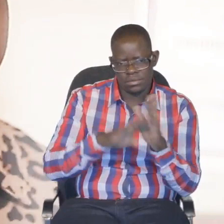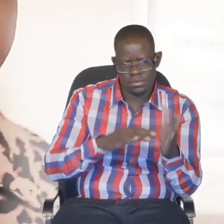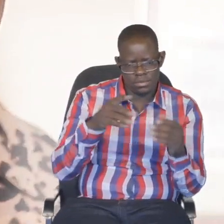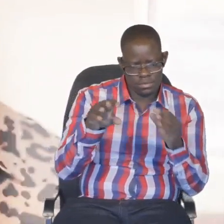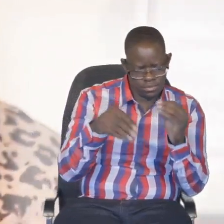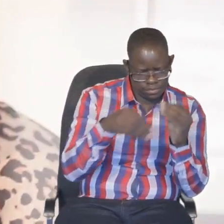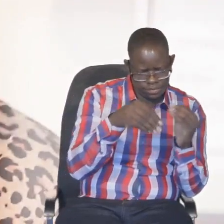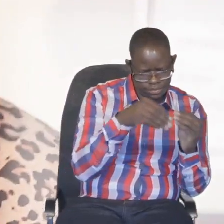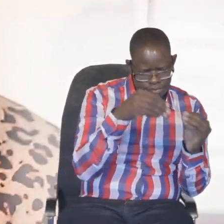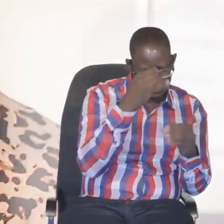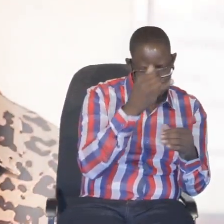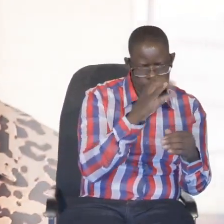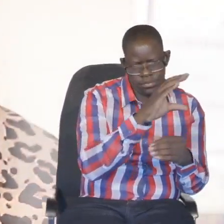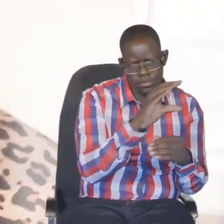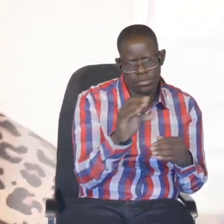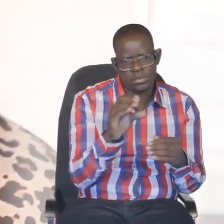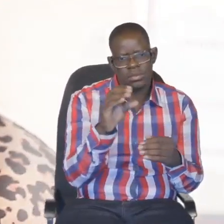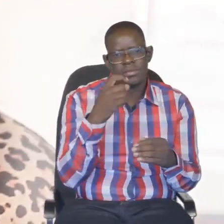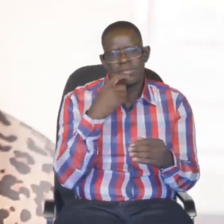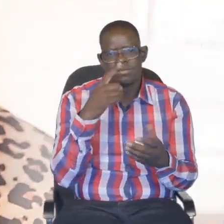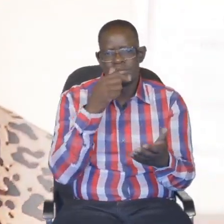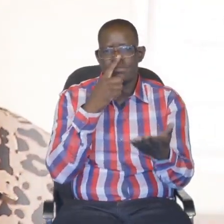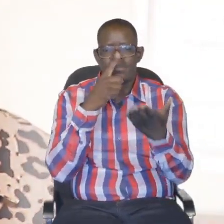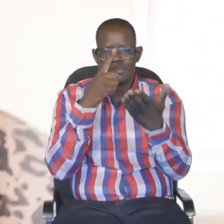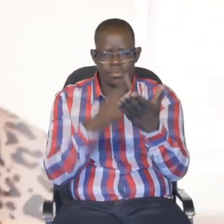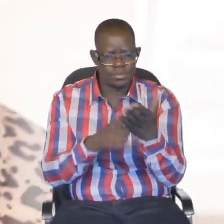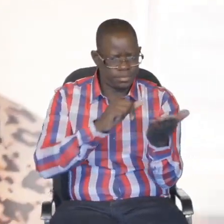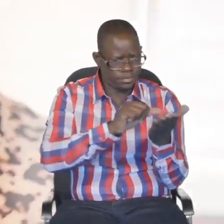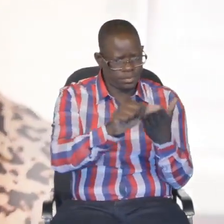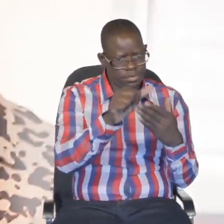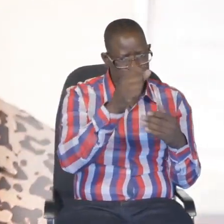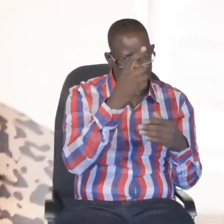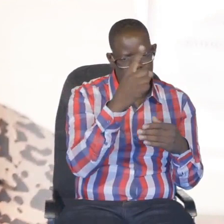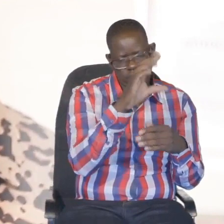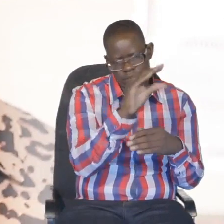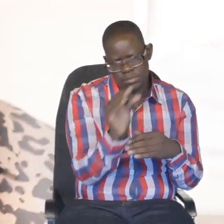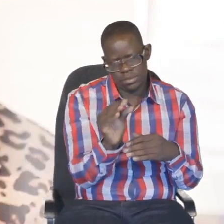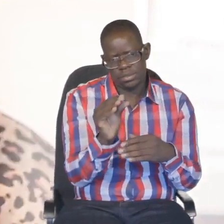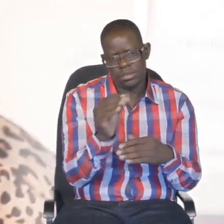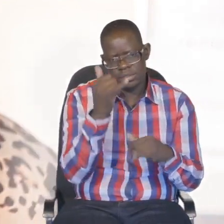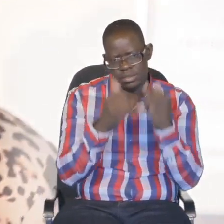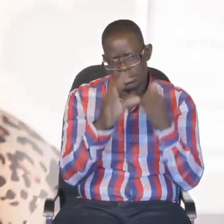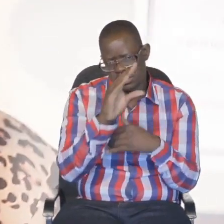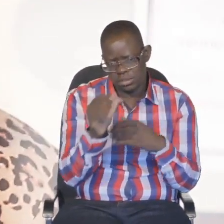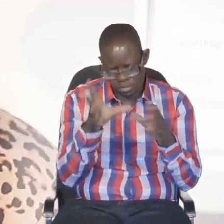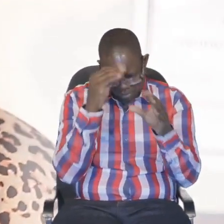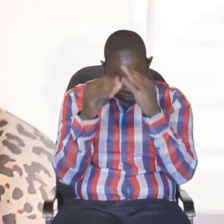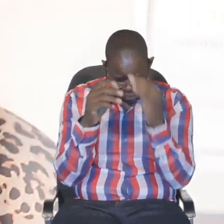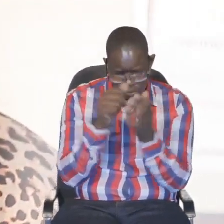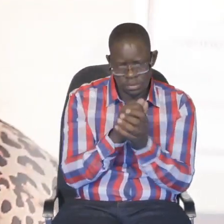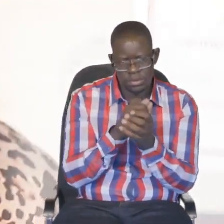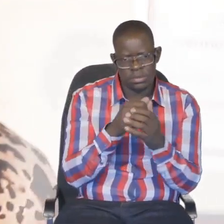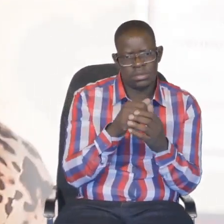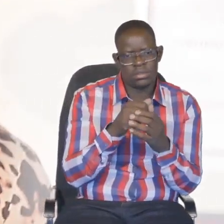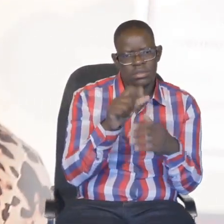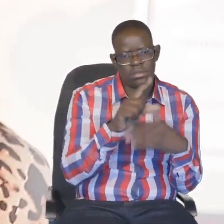to date at the end of the month. Many of my clients have promised to pay their outstanding bills at the end of the month. And I've also learnt my lesson not